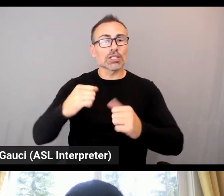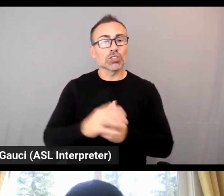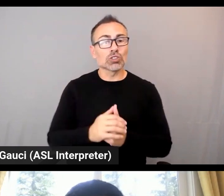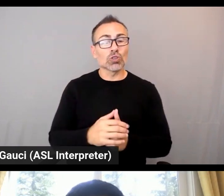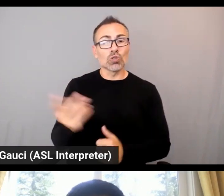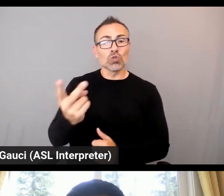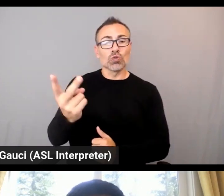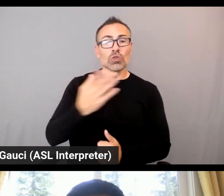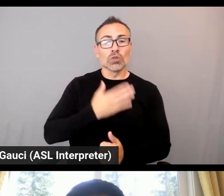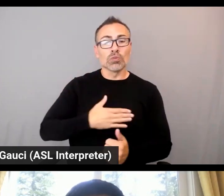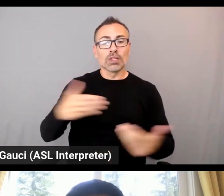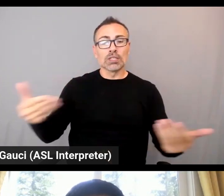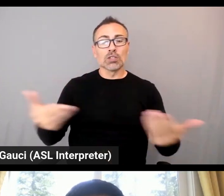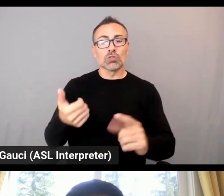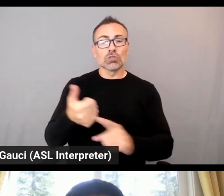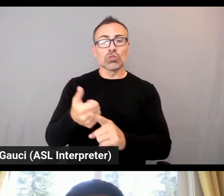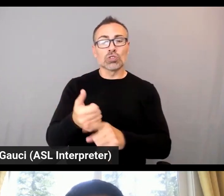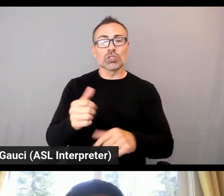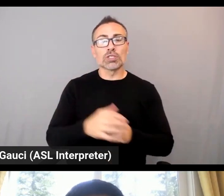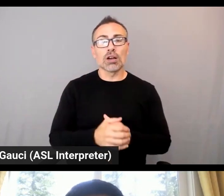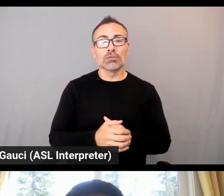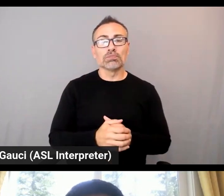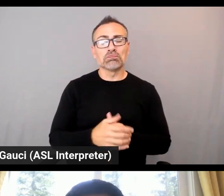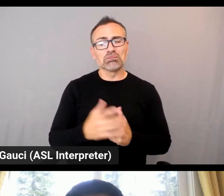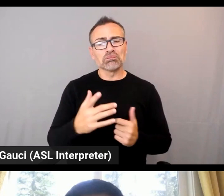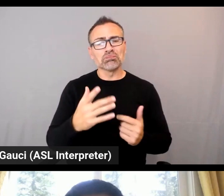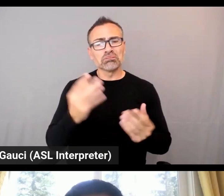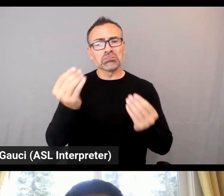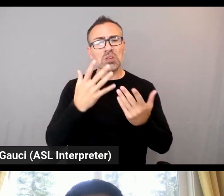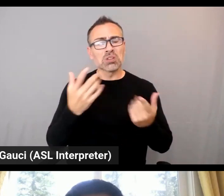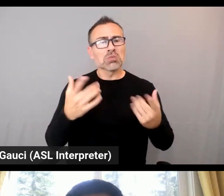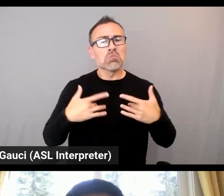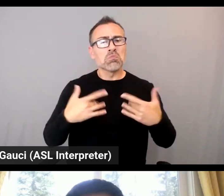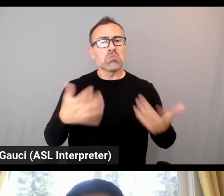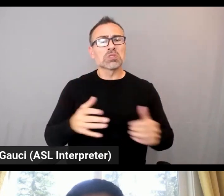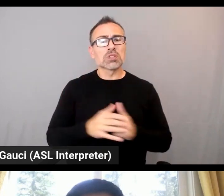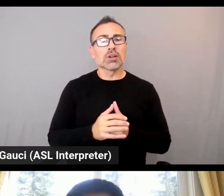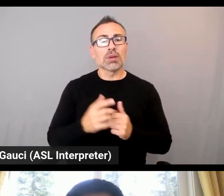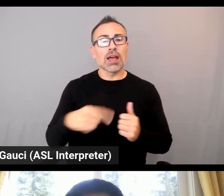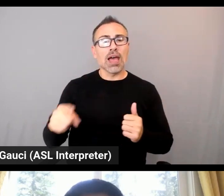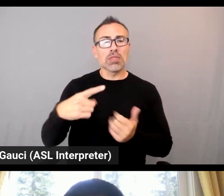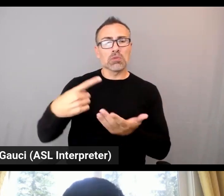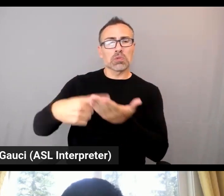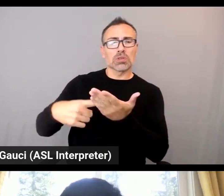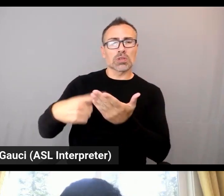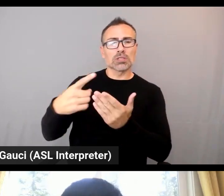yourselves. Tell us what you do here, and then let's go ahead and talk about these features that we want to talk about today.